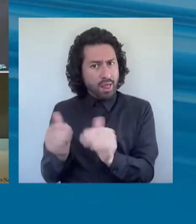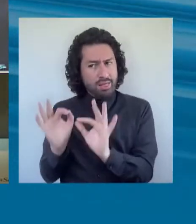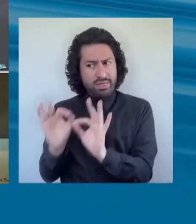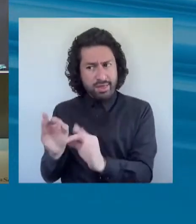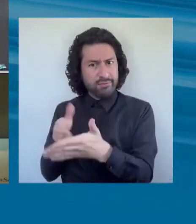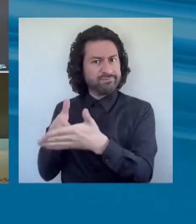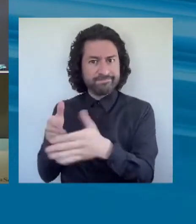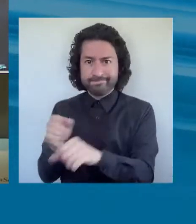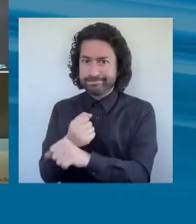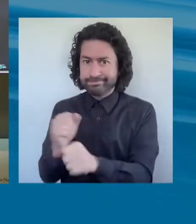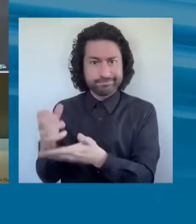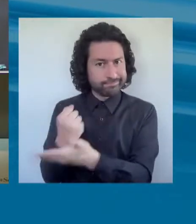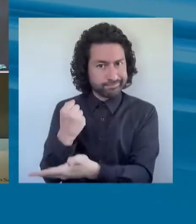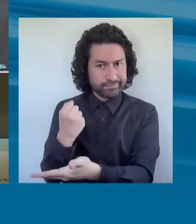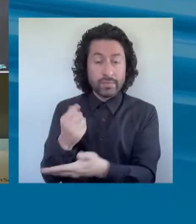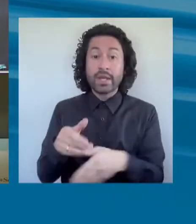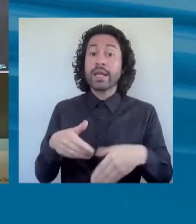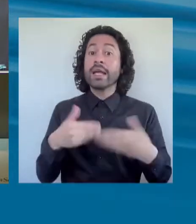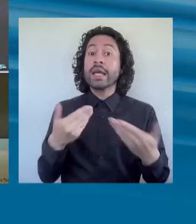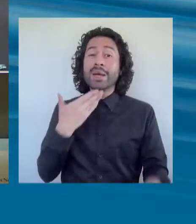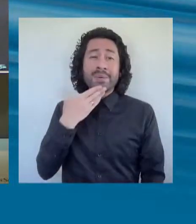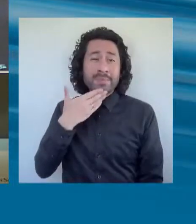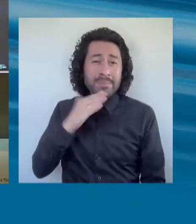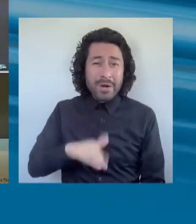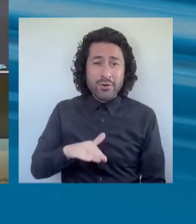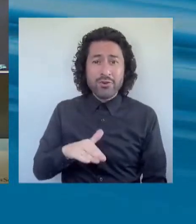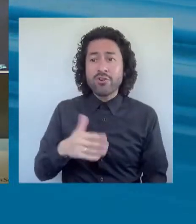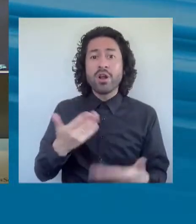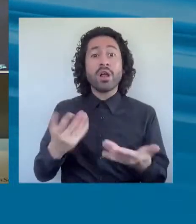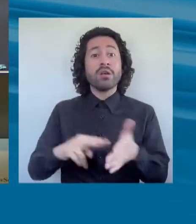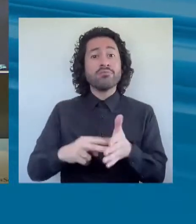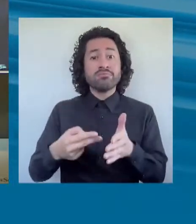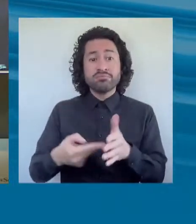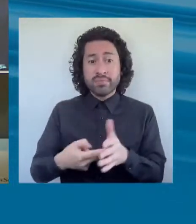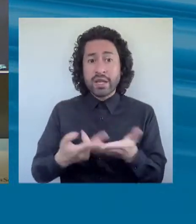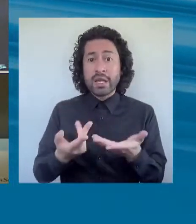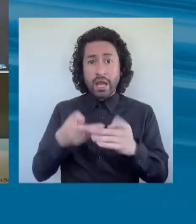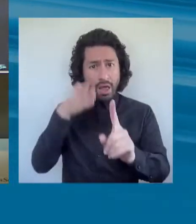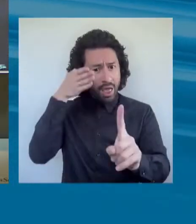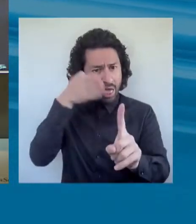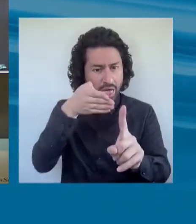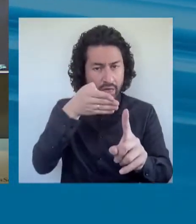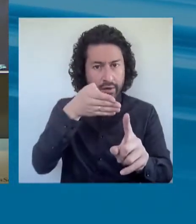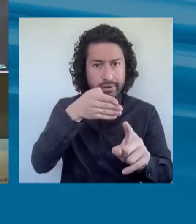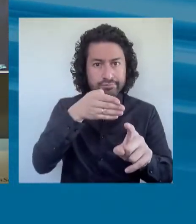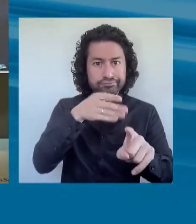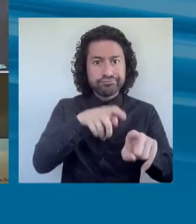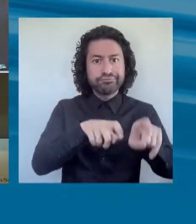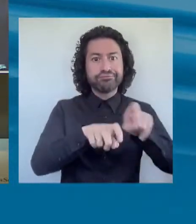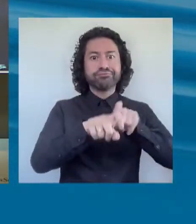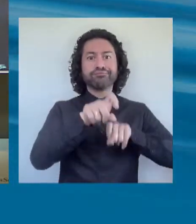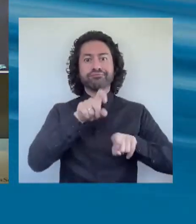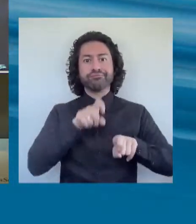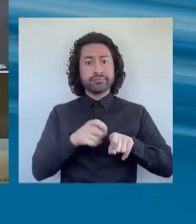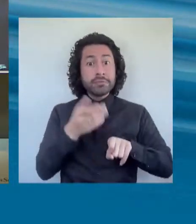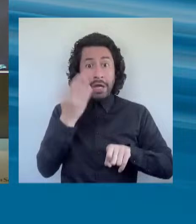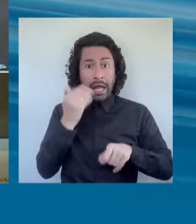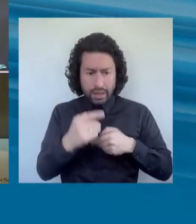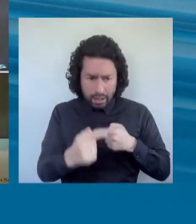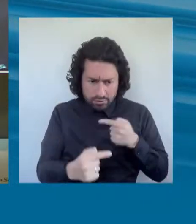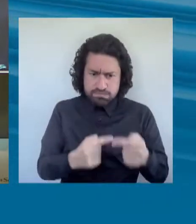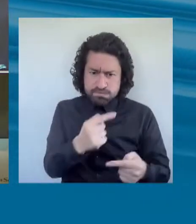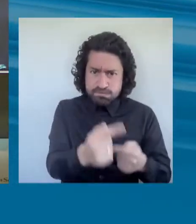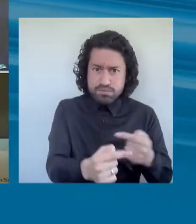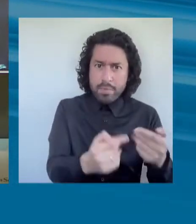an education of quality. It is even worse. It is making us reduce or